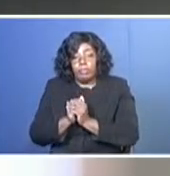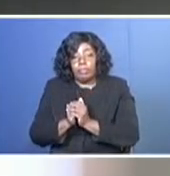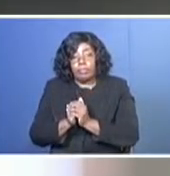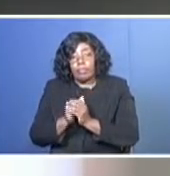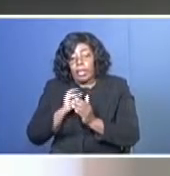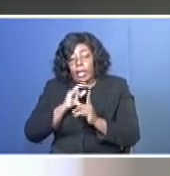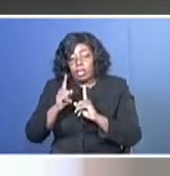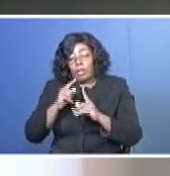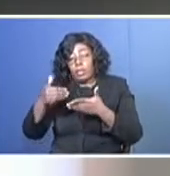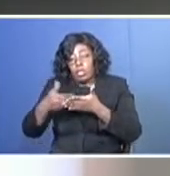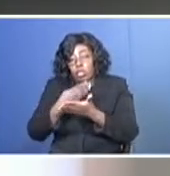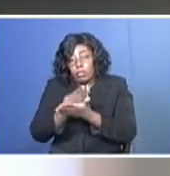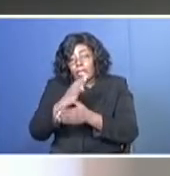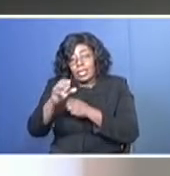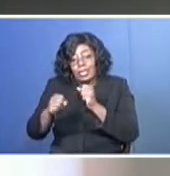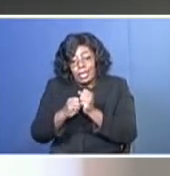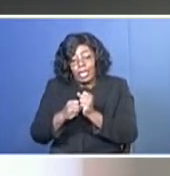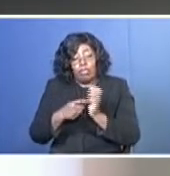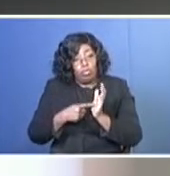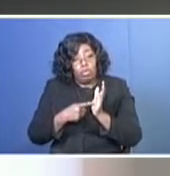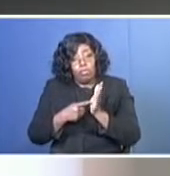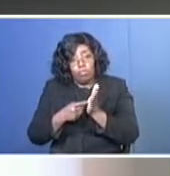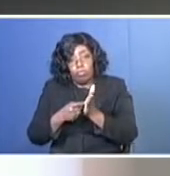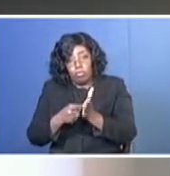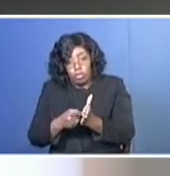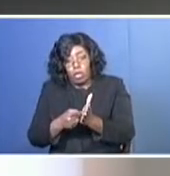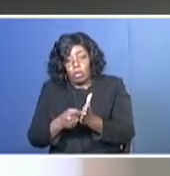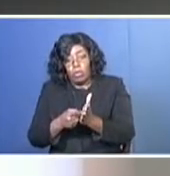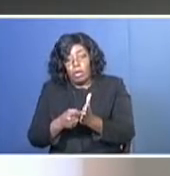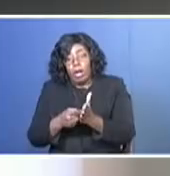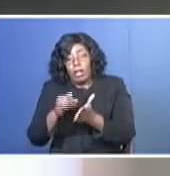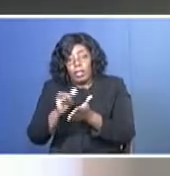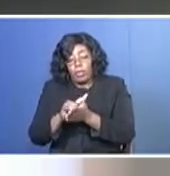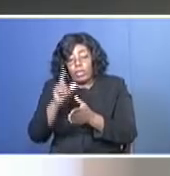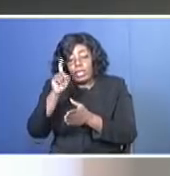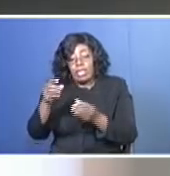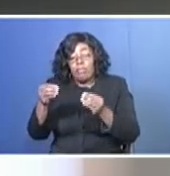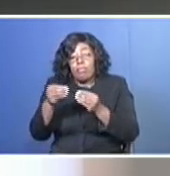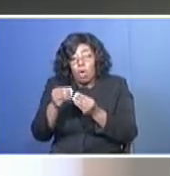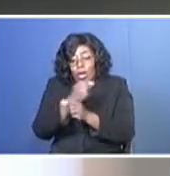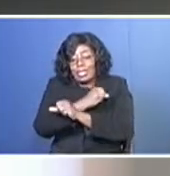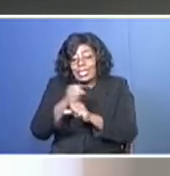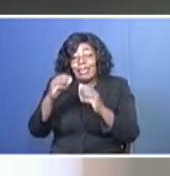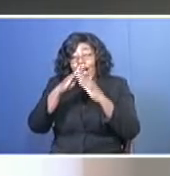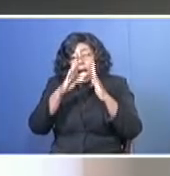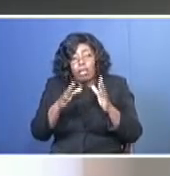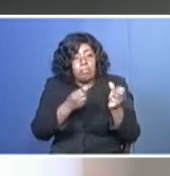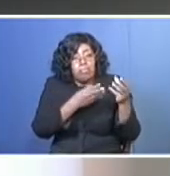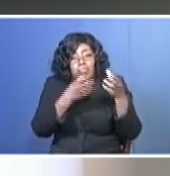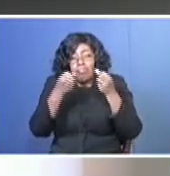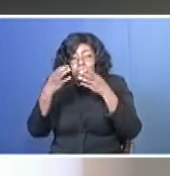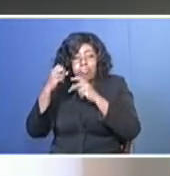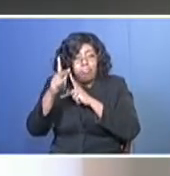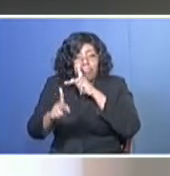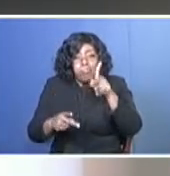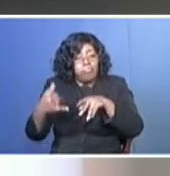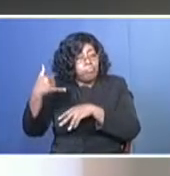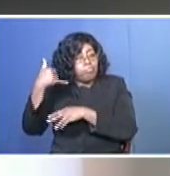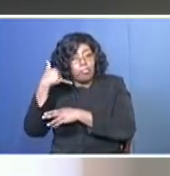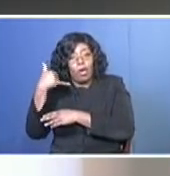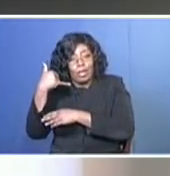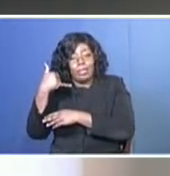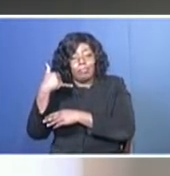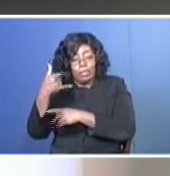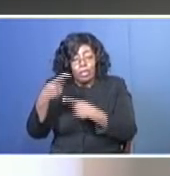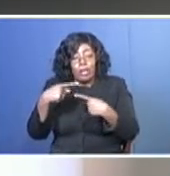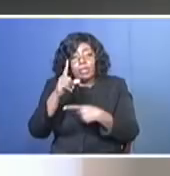budget year. You would see the reflection of that because we need more safe houses. We have so many people calling and coming forward,